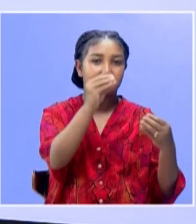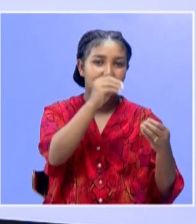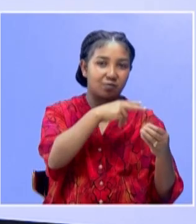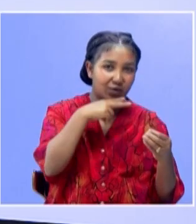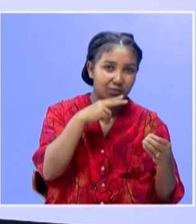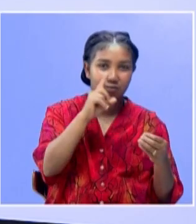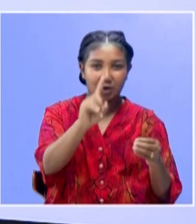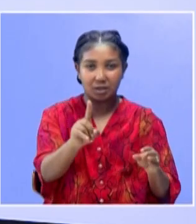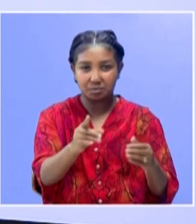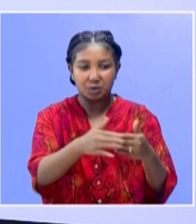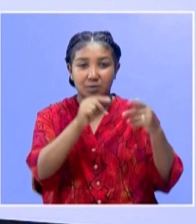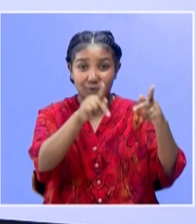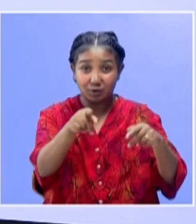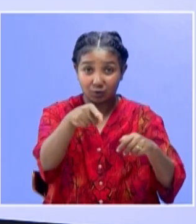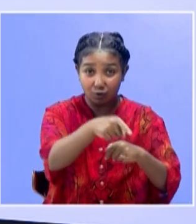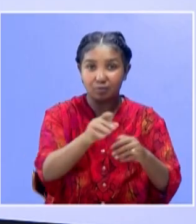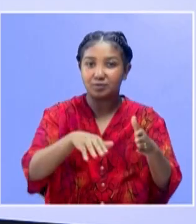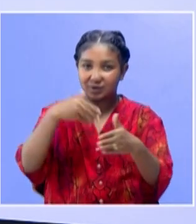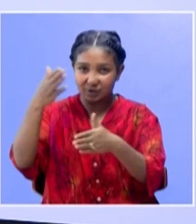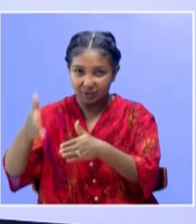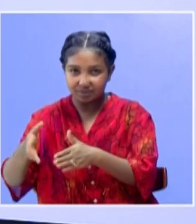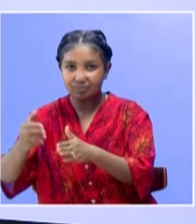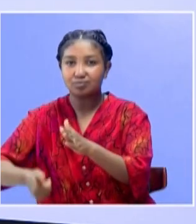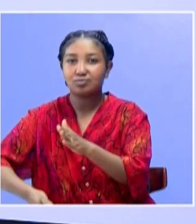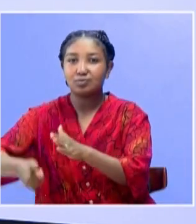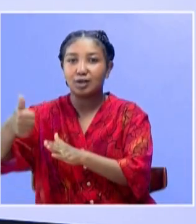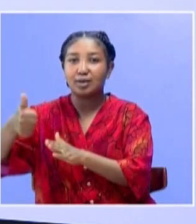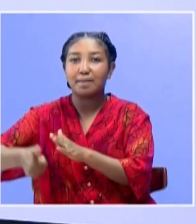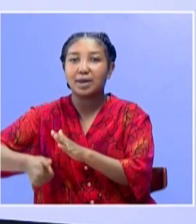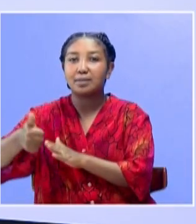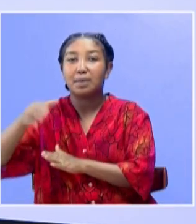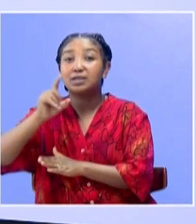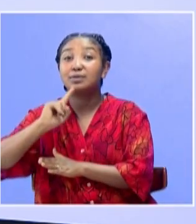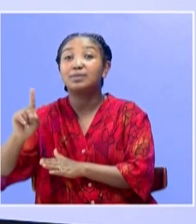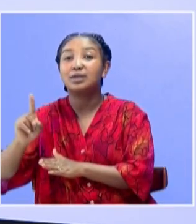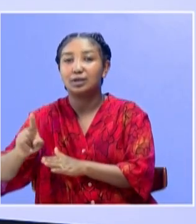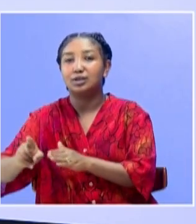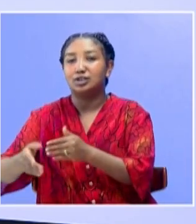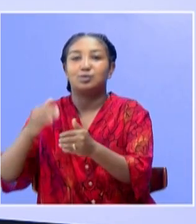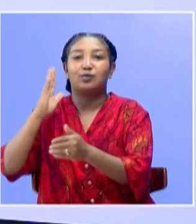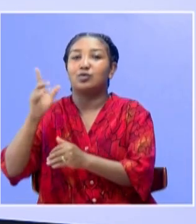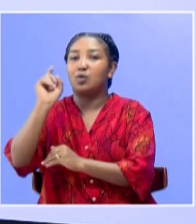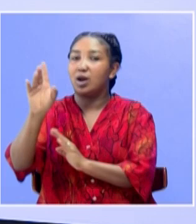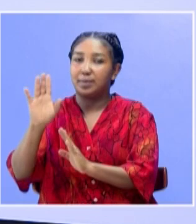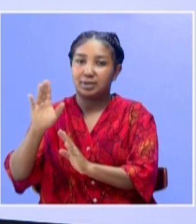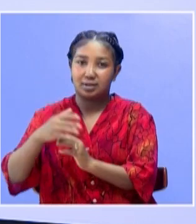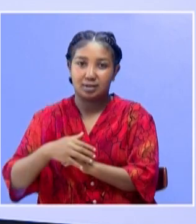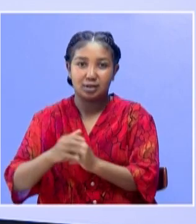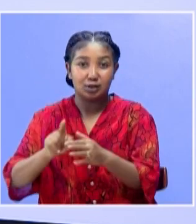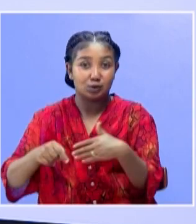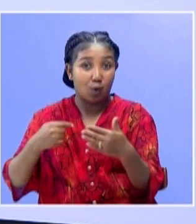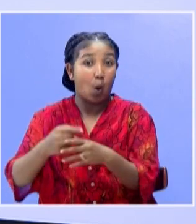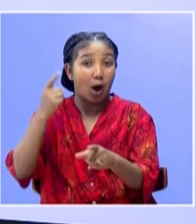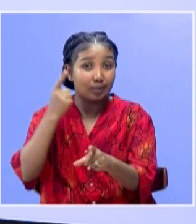verb 1 or simple present, then the main clause become what? Simple future. Yes? So I